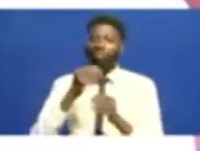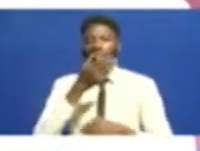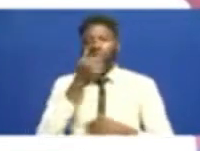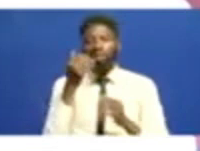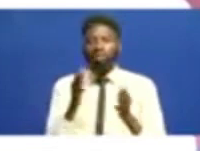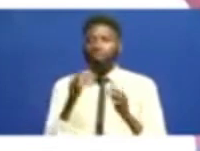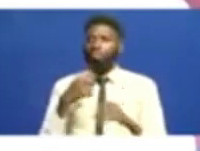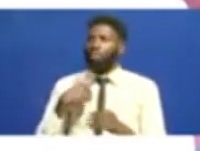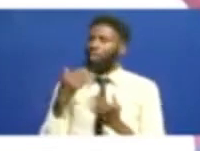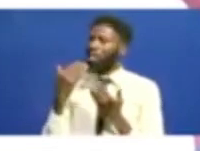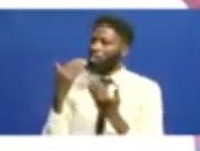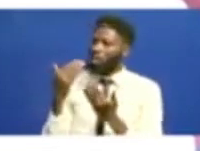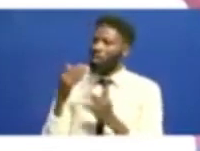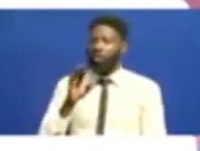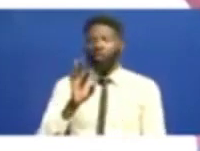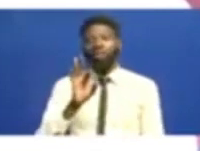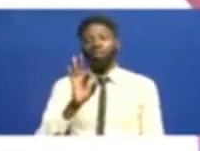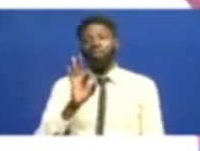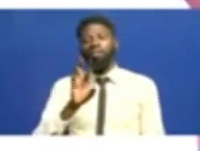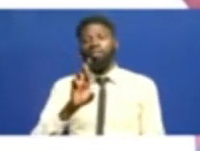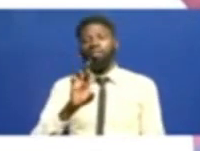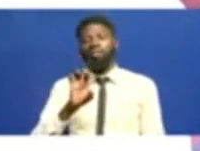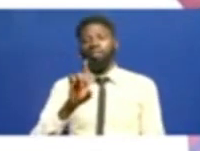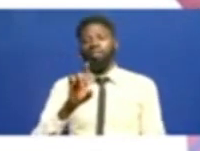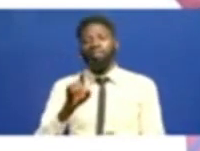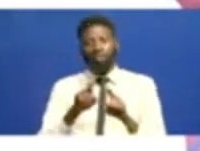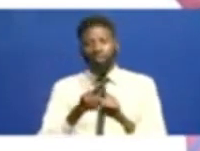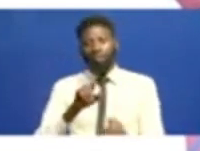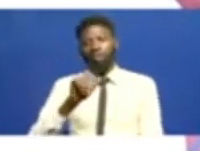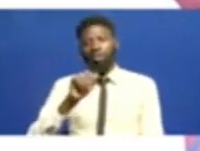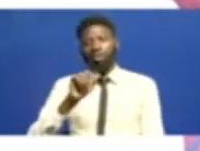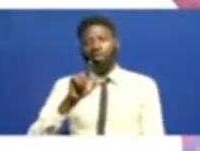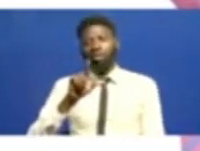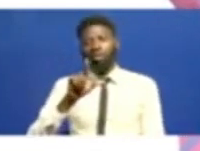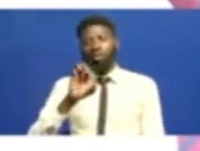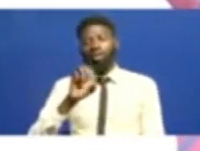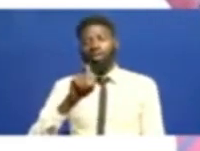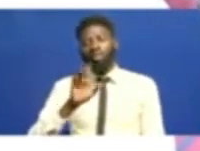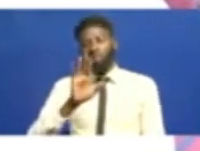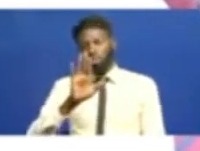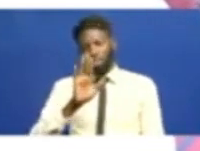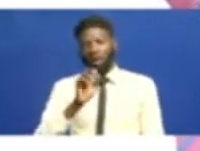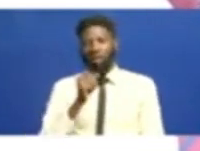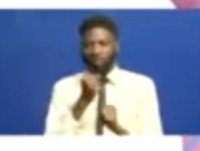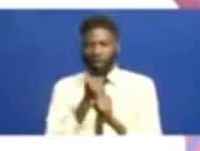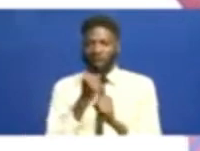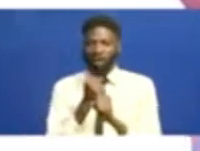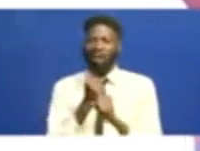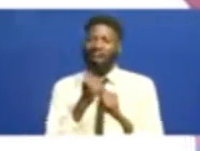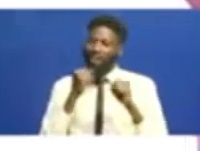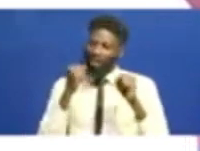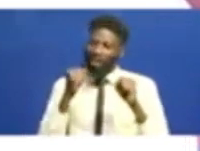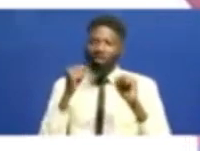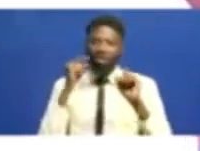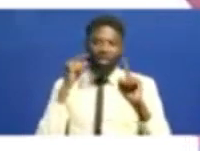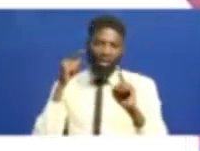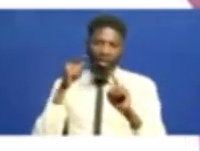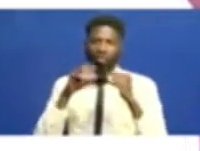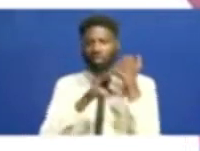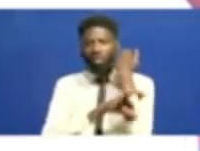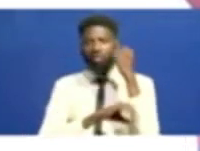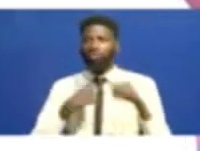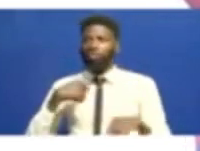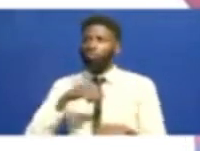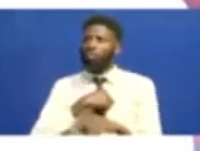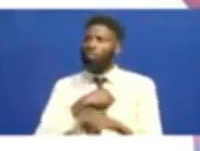and Alex, for the sacrifice you're making to our country. We are not judging you. We are not punishing